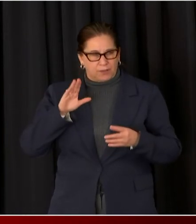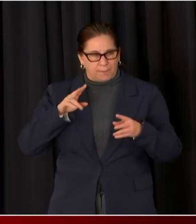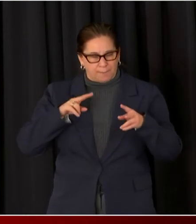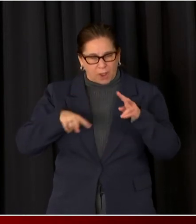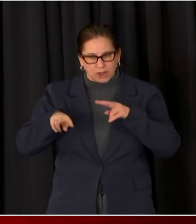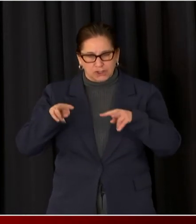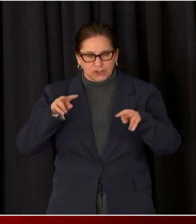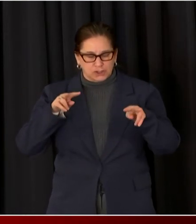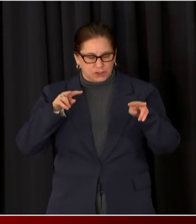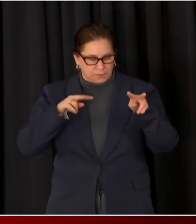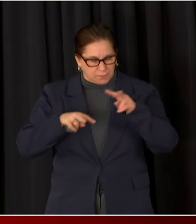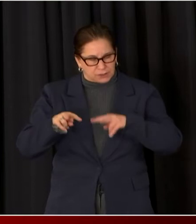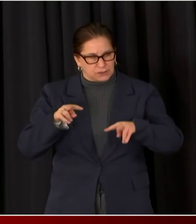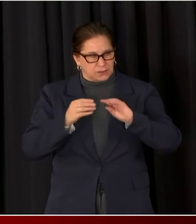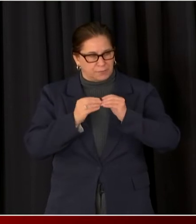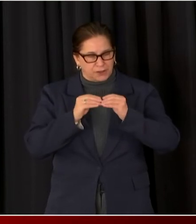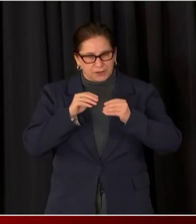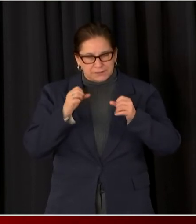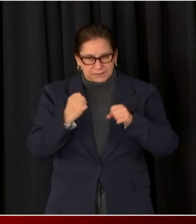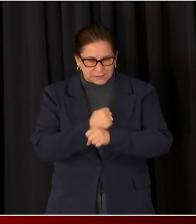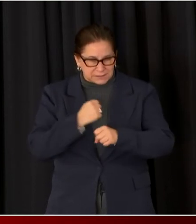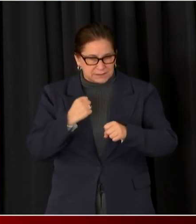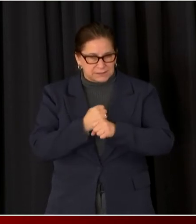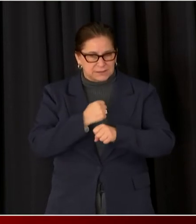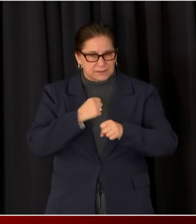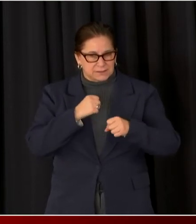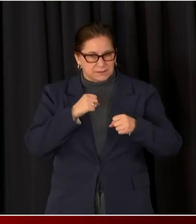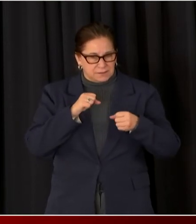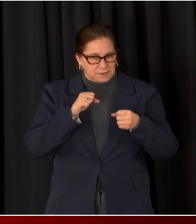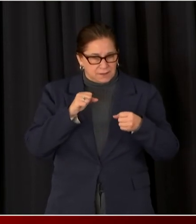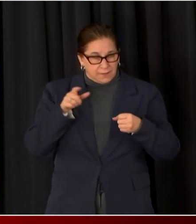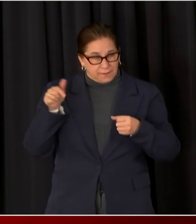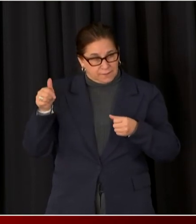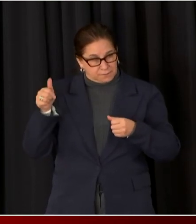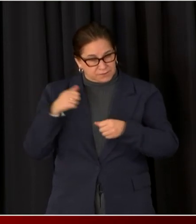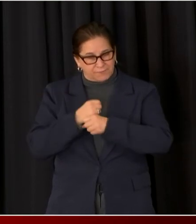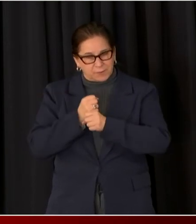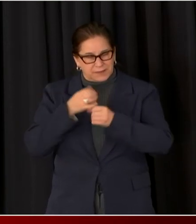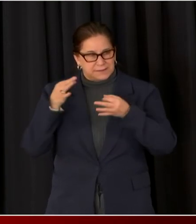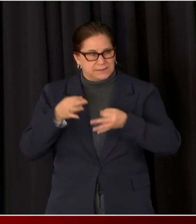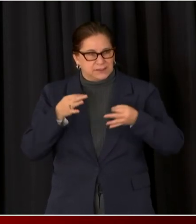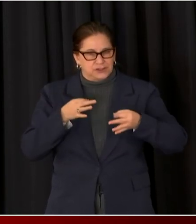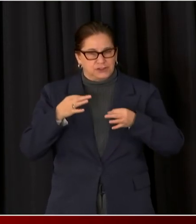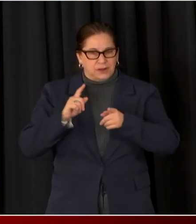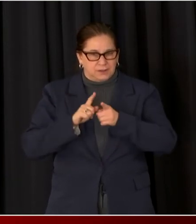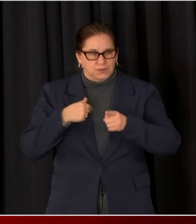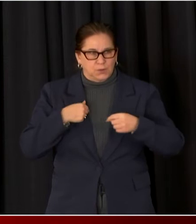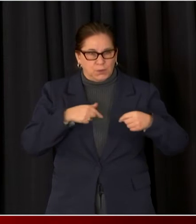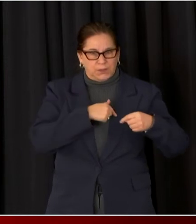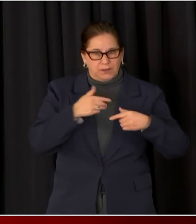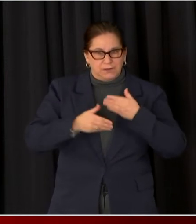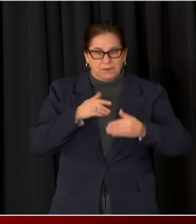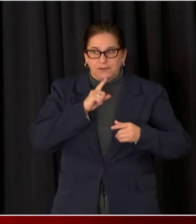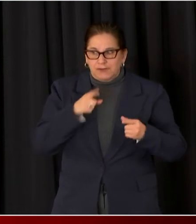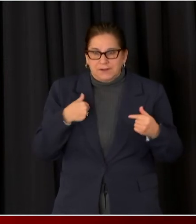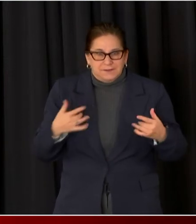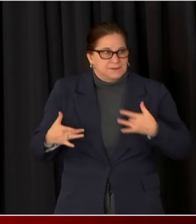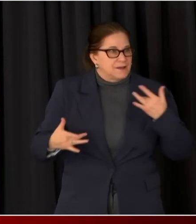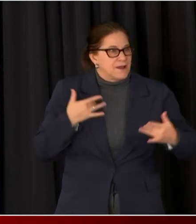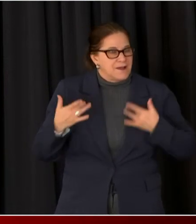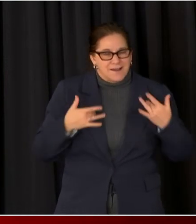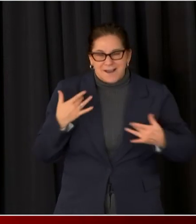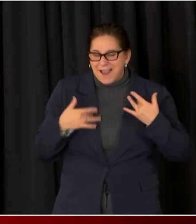make meaningful decisions that are deliberate, right? We all are very excited about the opportunity to vaccinate our